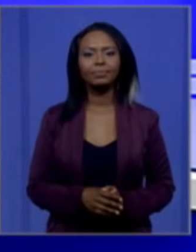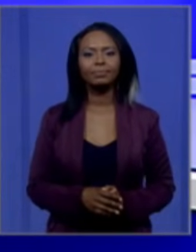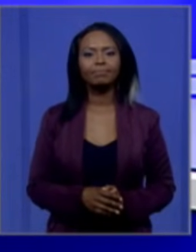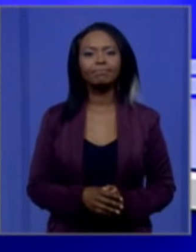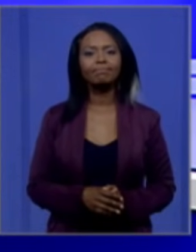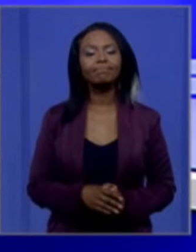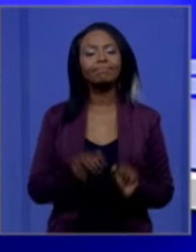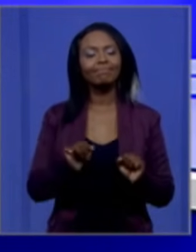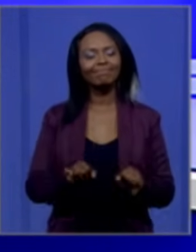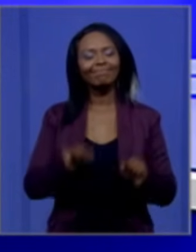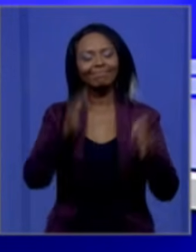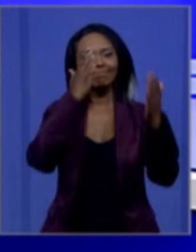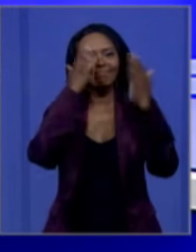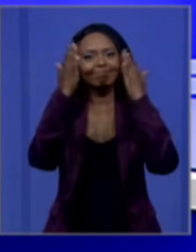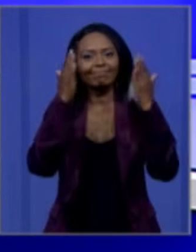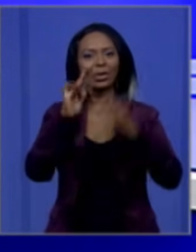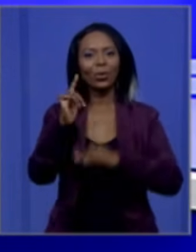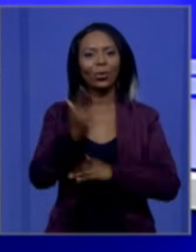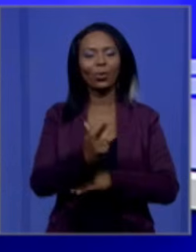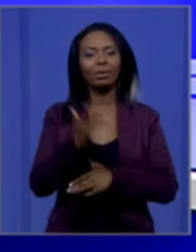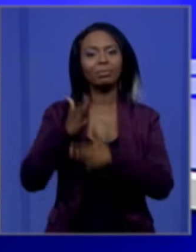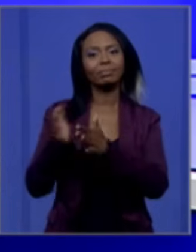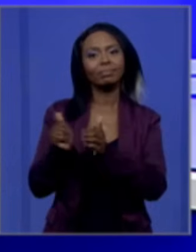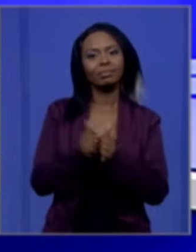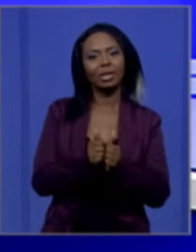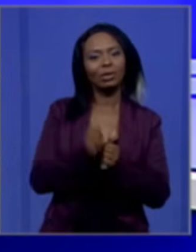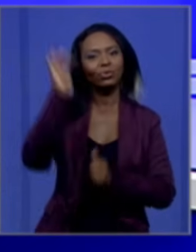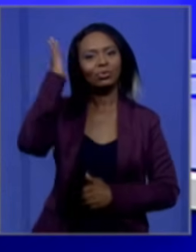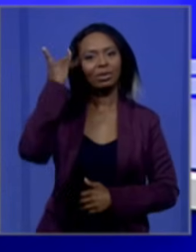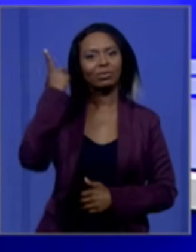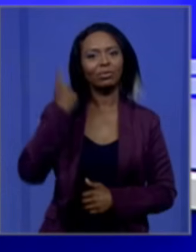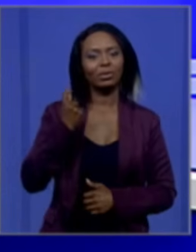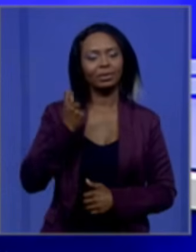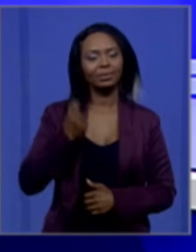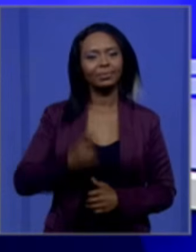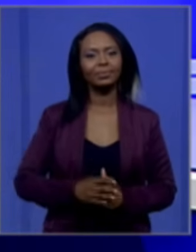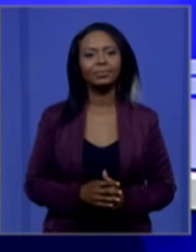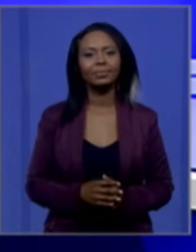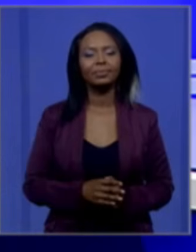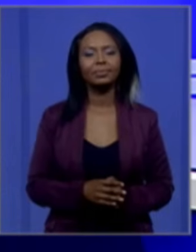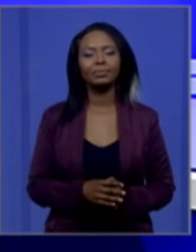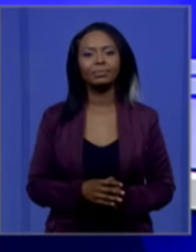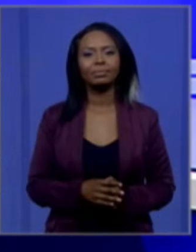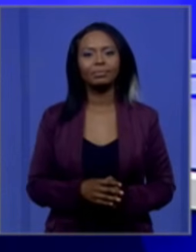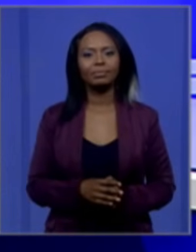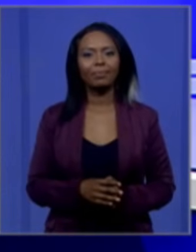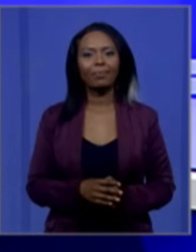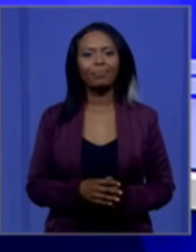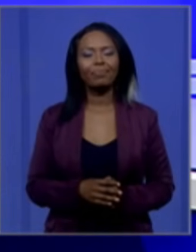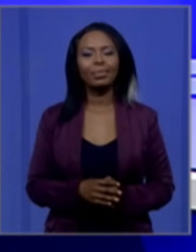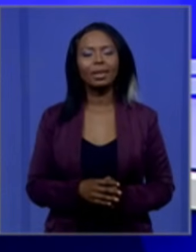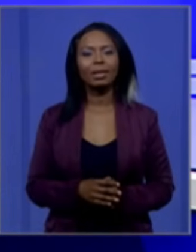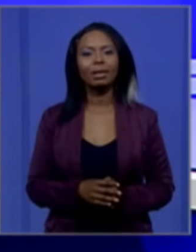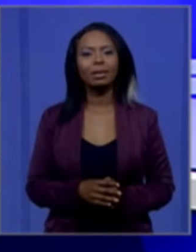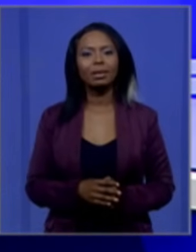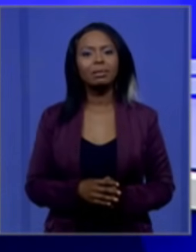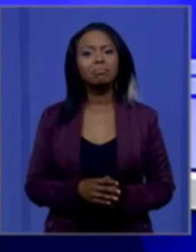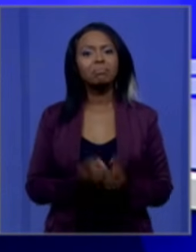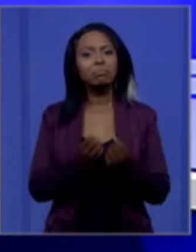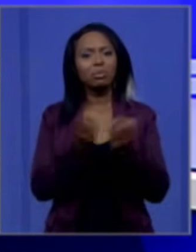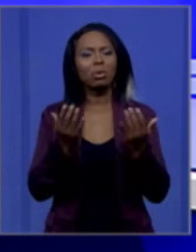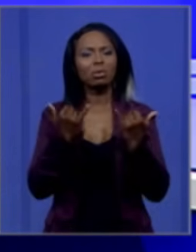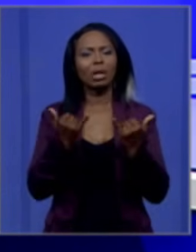Batho bešo thobela ke swere tsela le mošomi mmogo Tryphosantswelengwe. Go tlala wa go